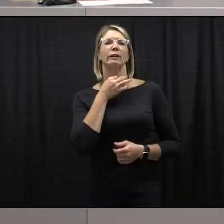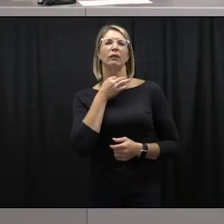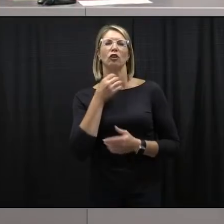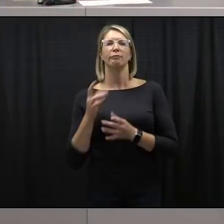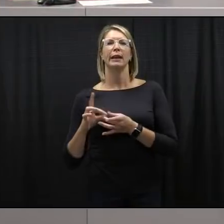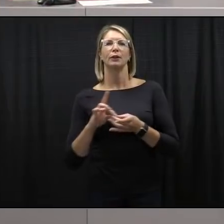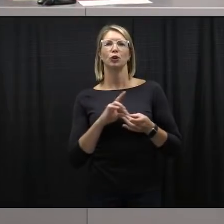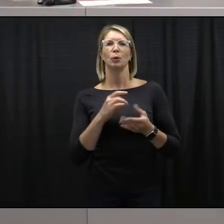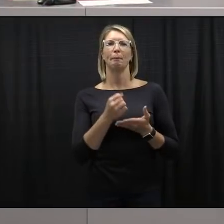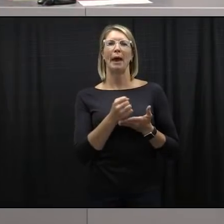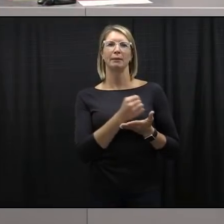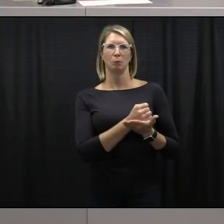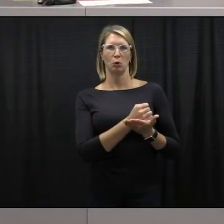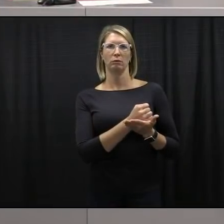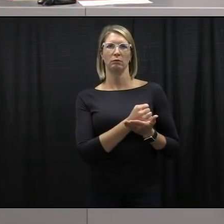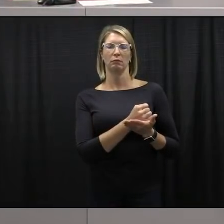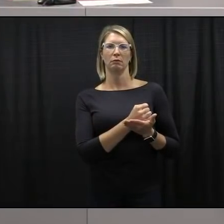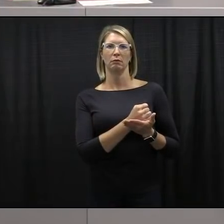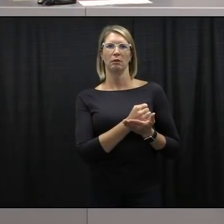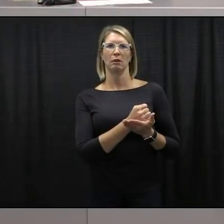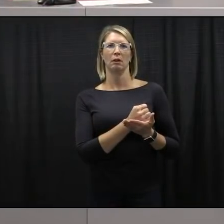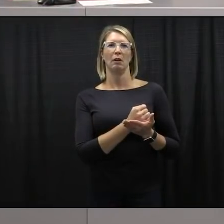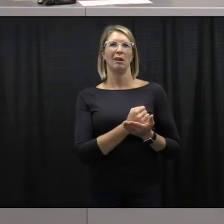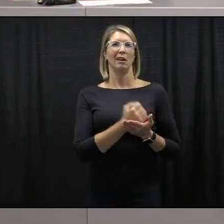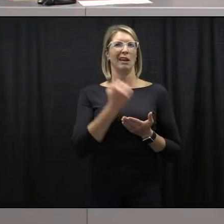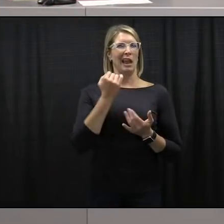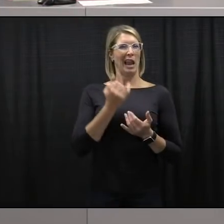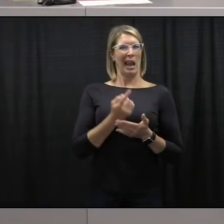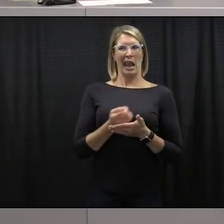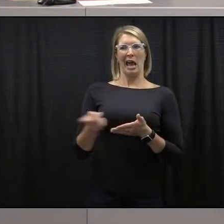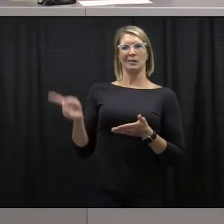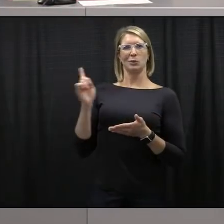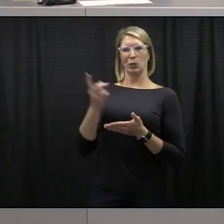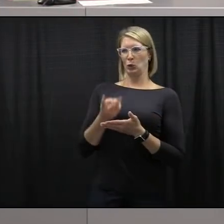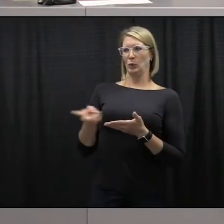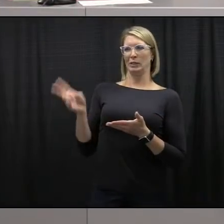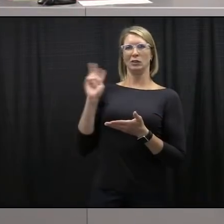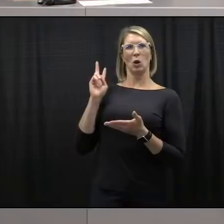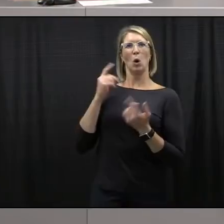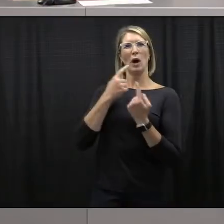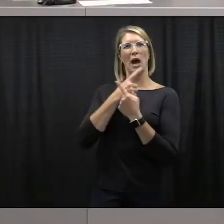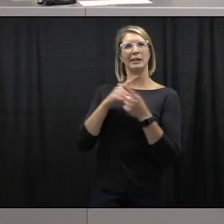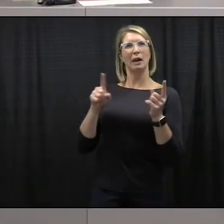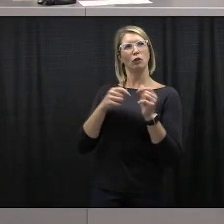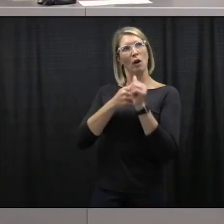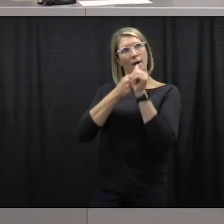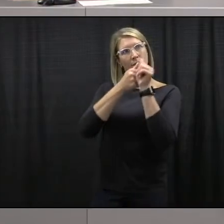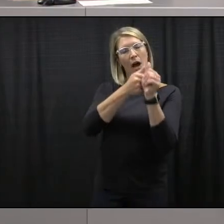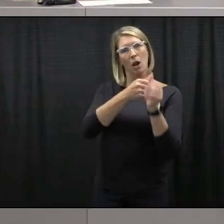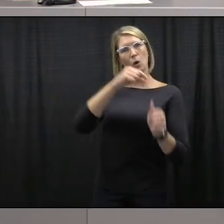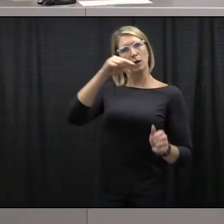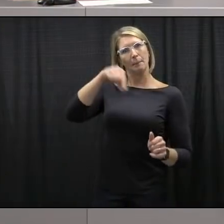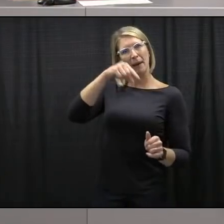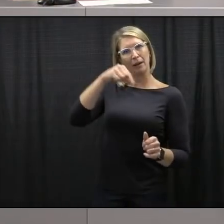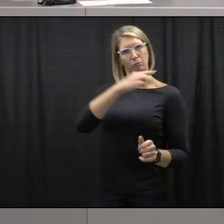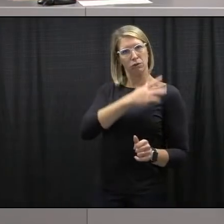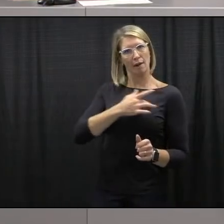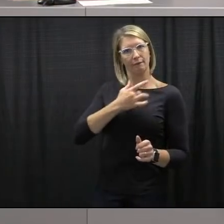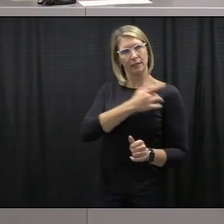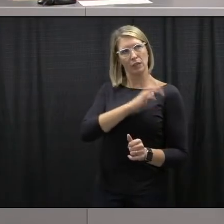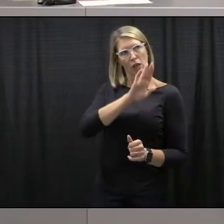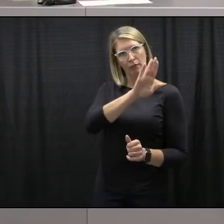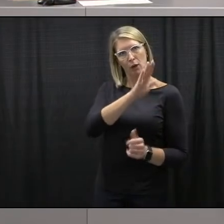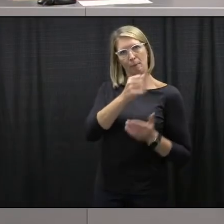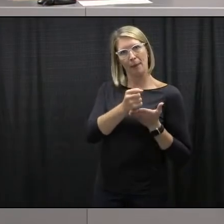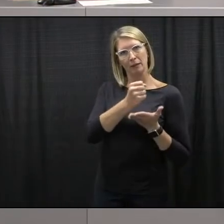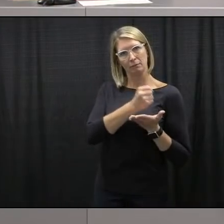briefing, the talk was that the Quebec model was essentially what was being adopted. There, you have to be vaccinated in order to go